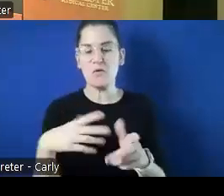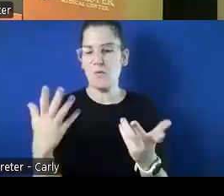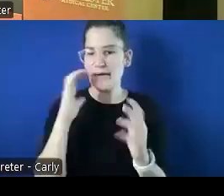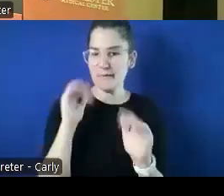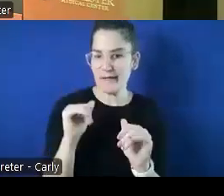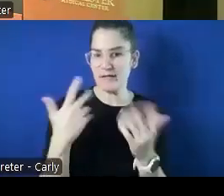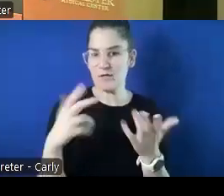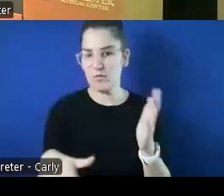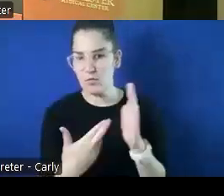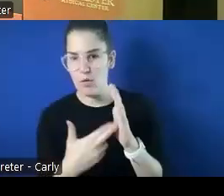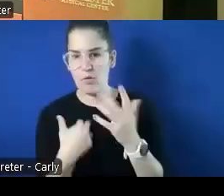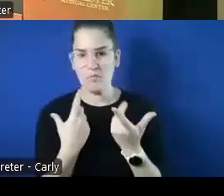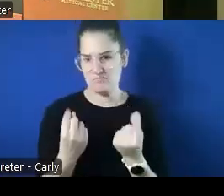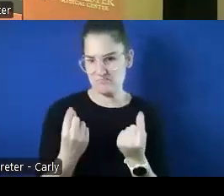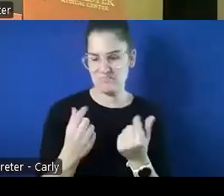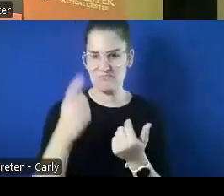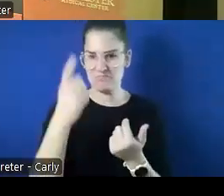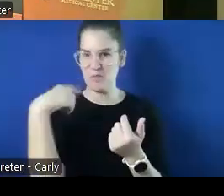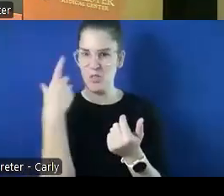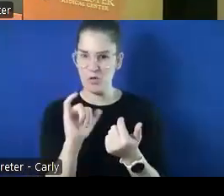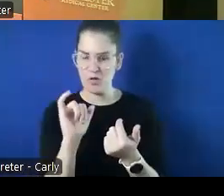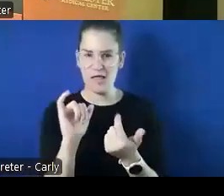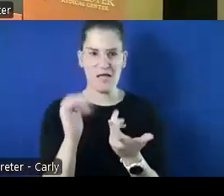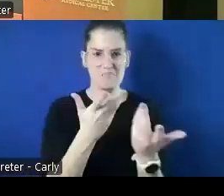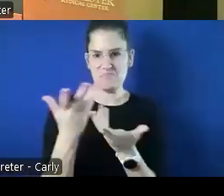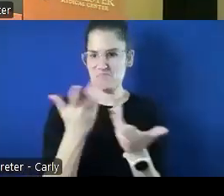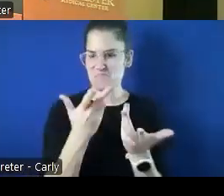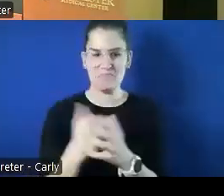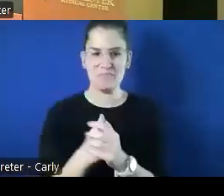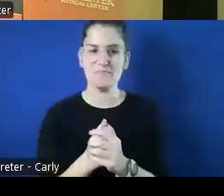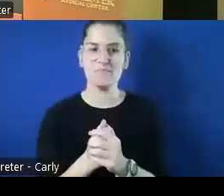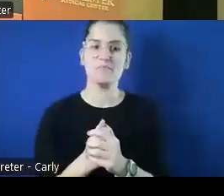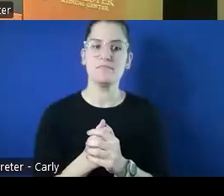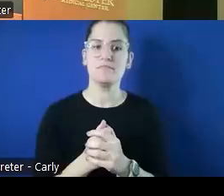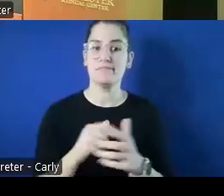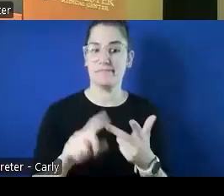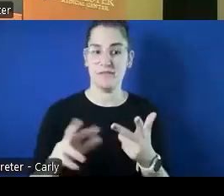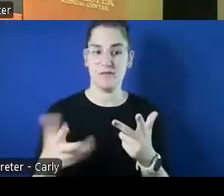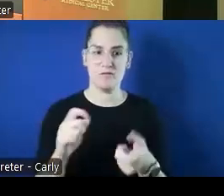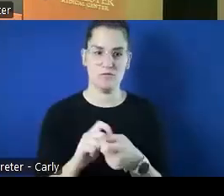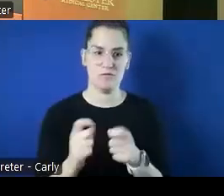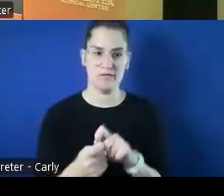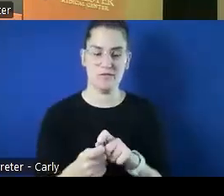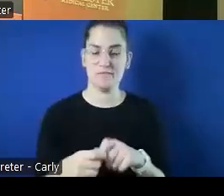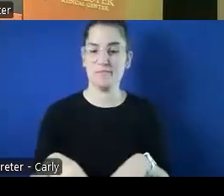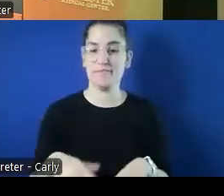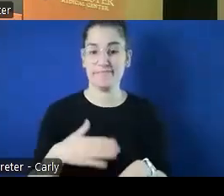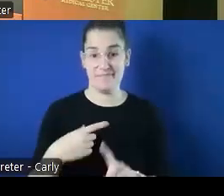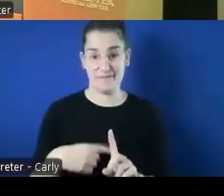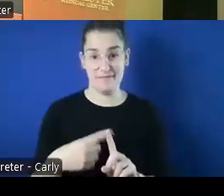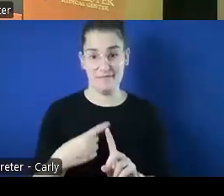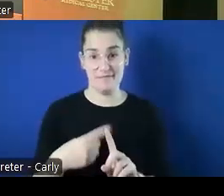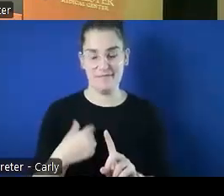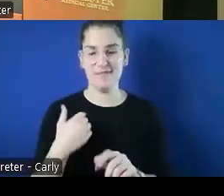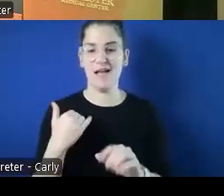is our role, how do we do this thing? And then the third change is that my role was every month I sent